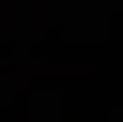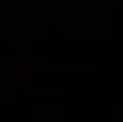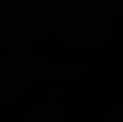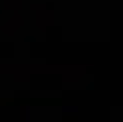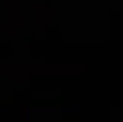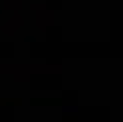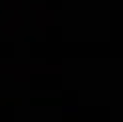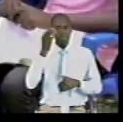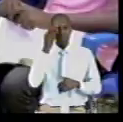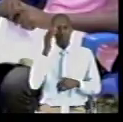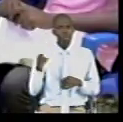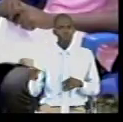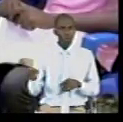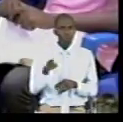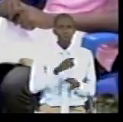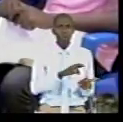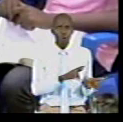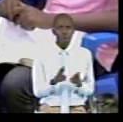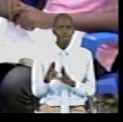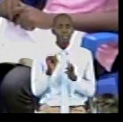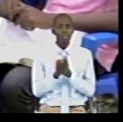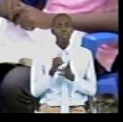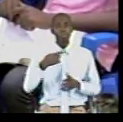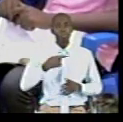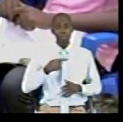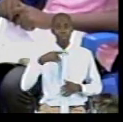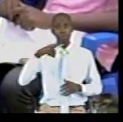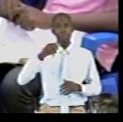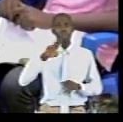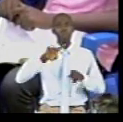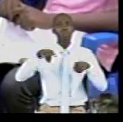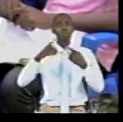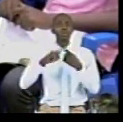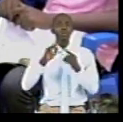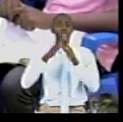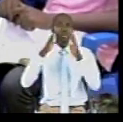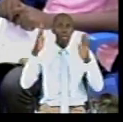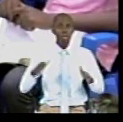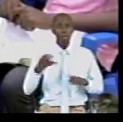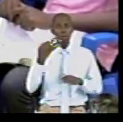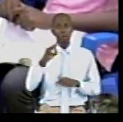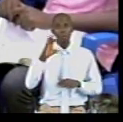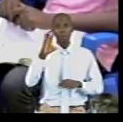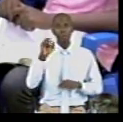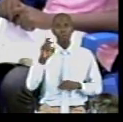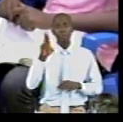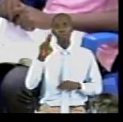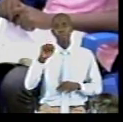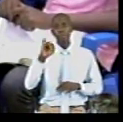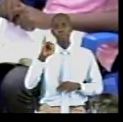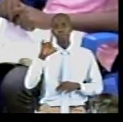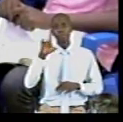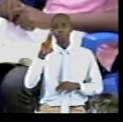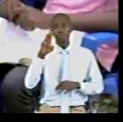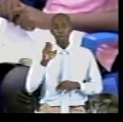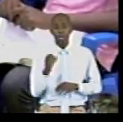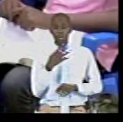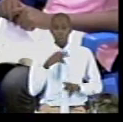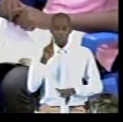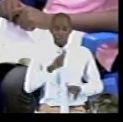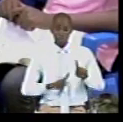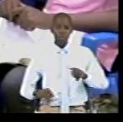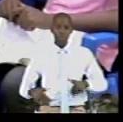the house of Cornelius and he ate there. They even challenged him. Look at